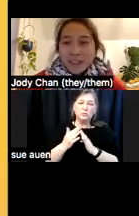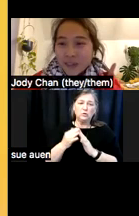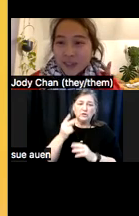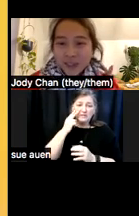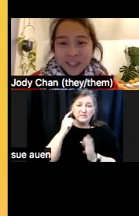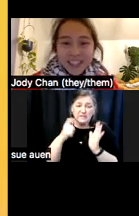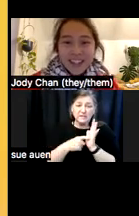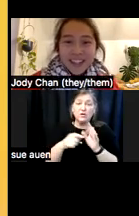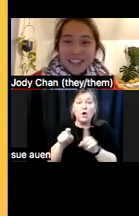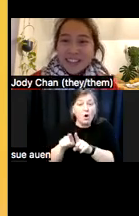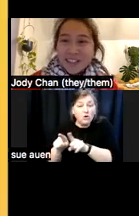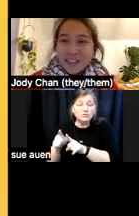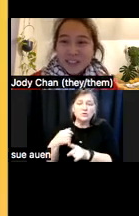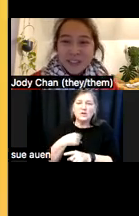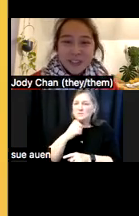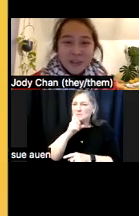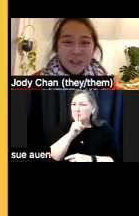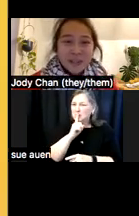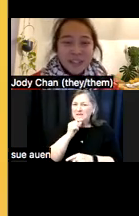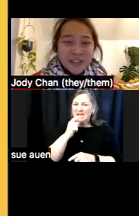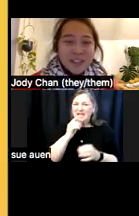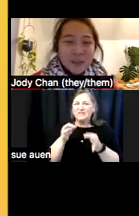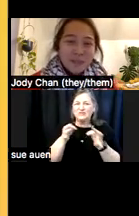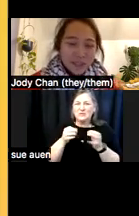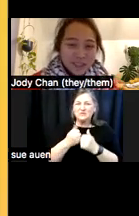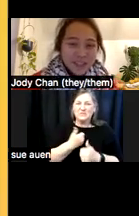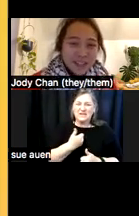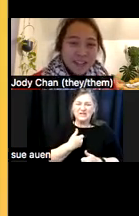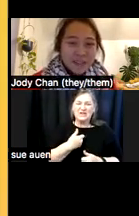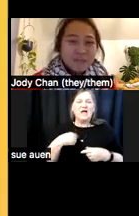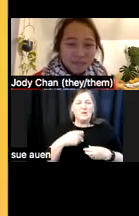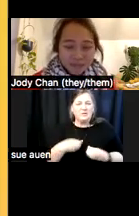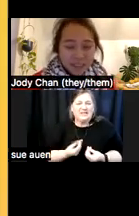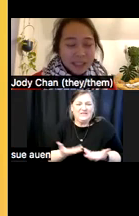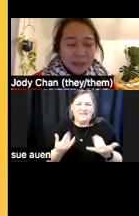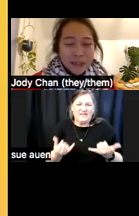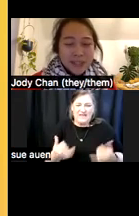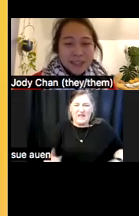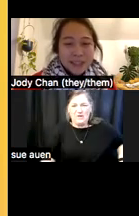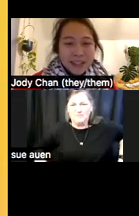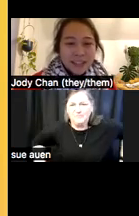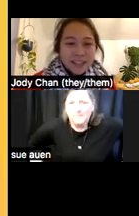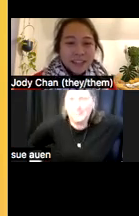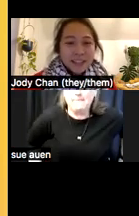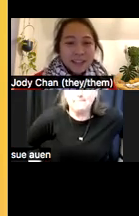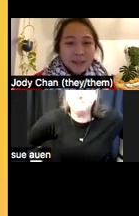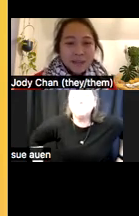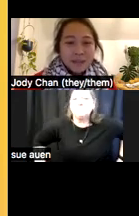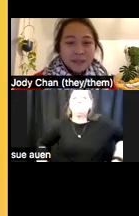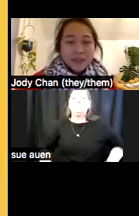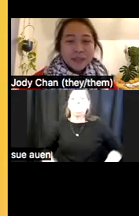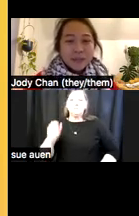And also just realizing I didn't give a visual description of myself, so I'm going to do that now and then come back to this slide.